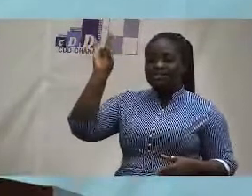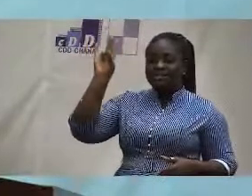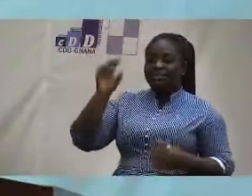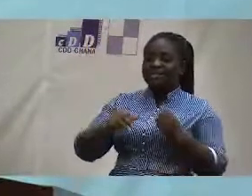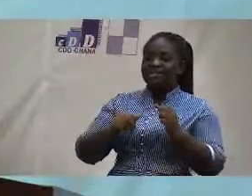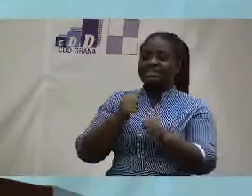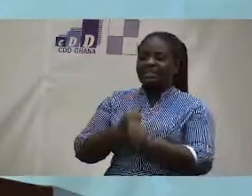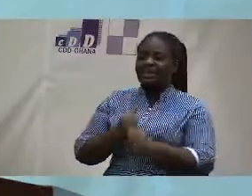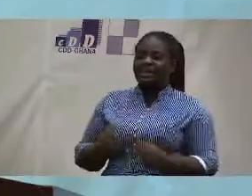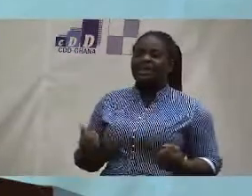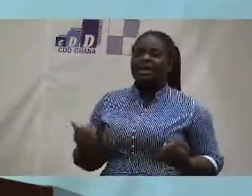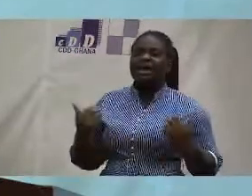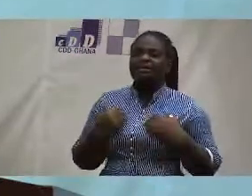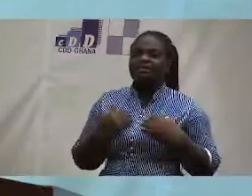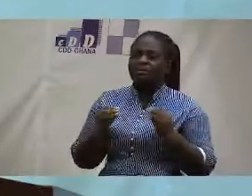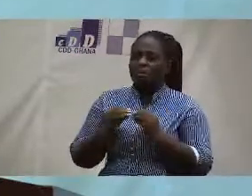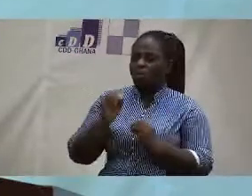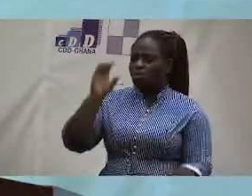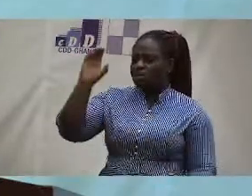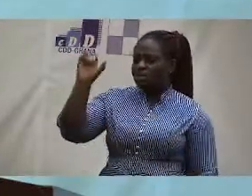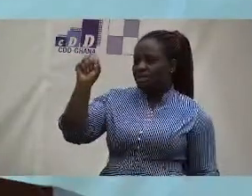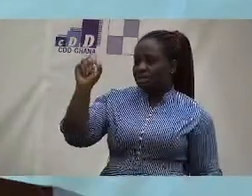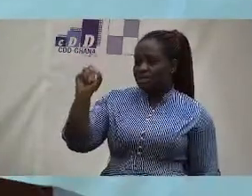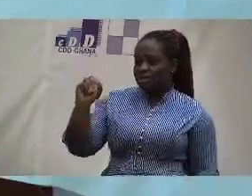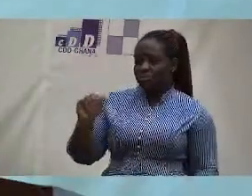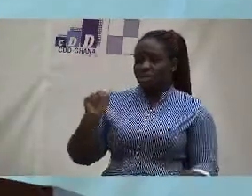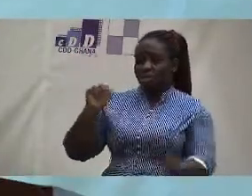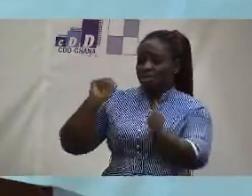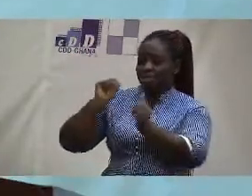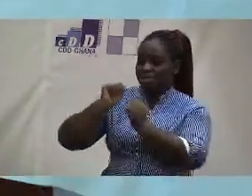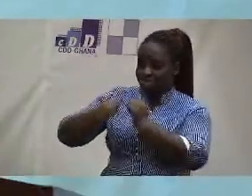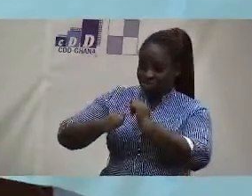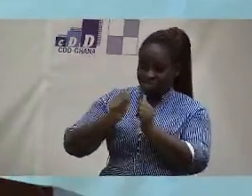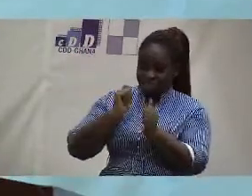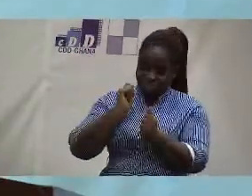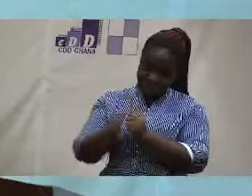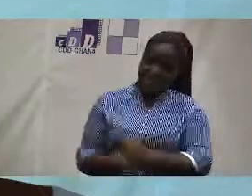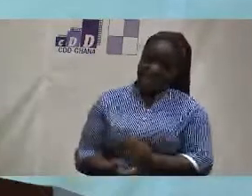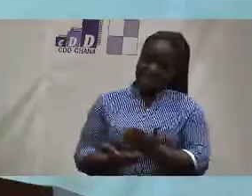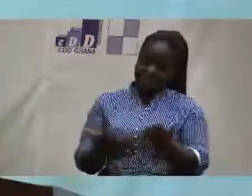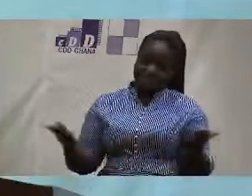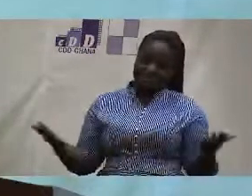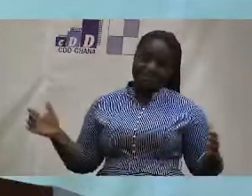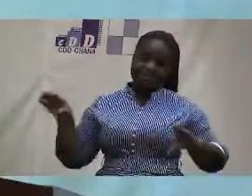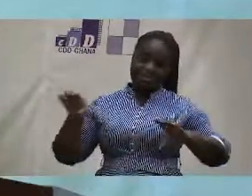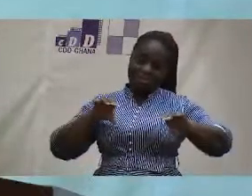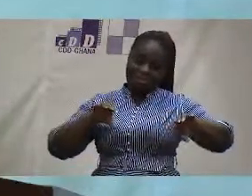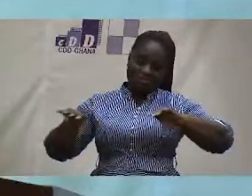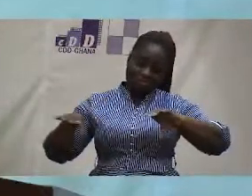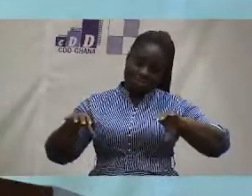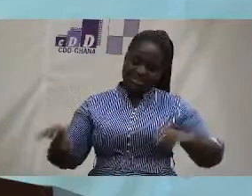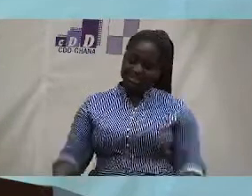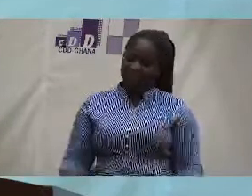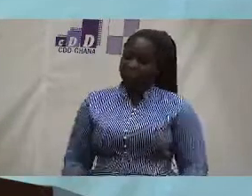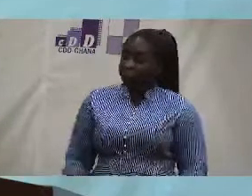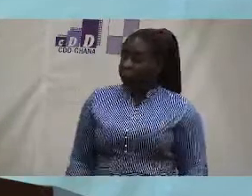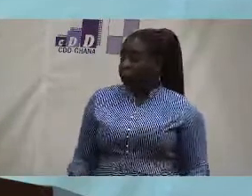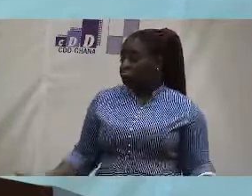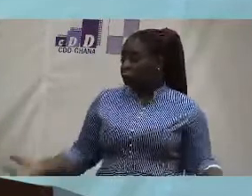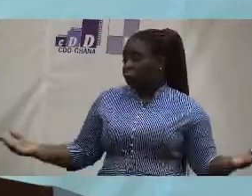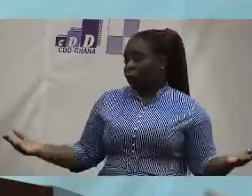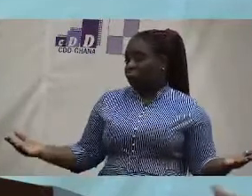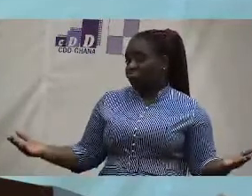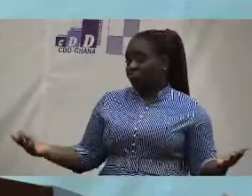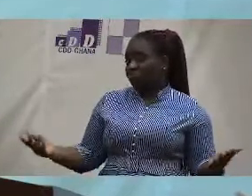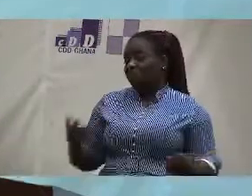co-opted a lot of civil society as part and parcel of this movement itself. So